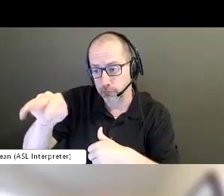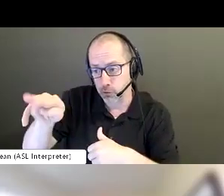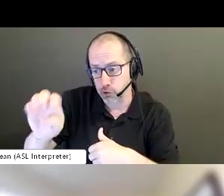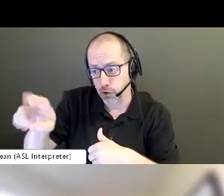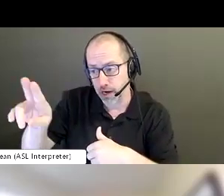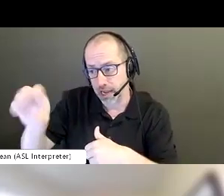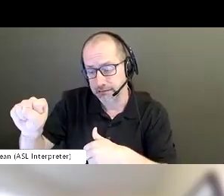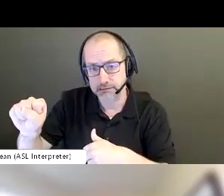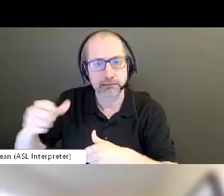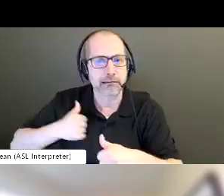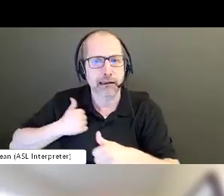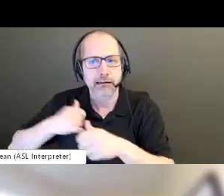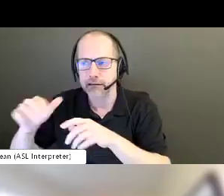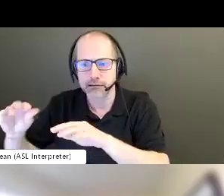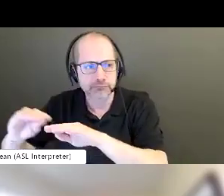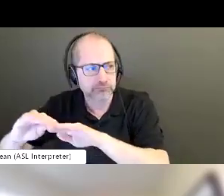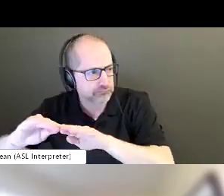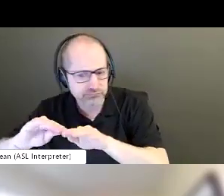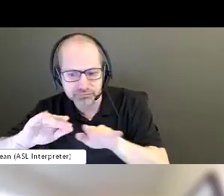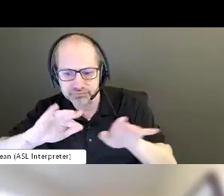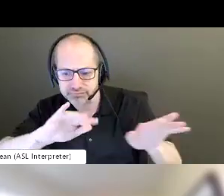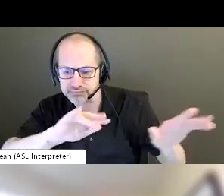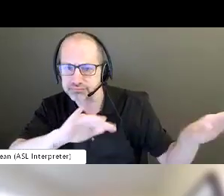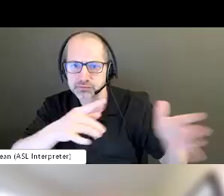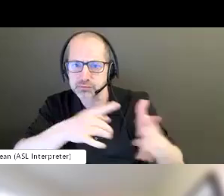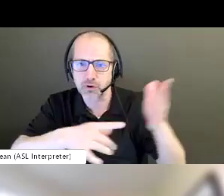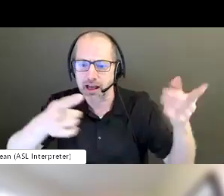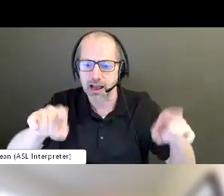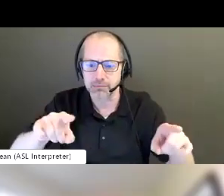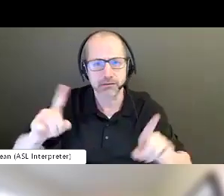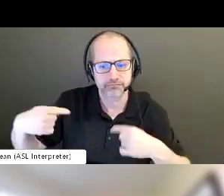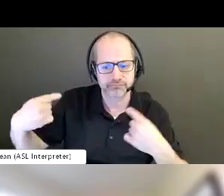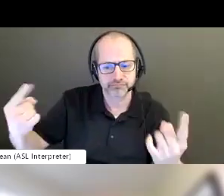been making in the past few years to move our strategy forward.